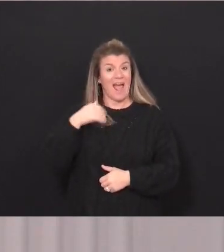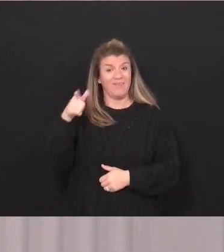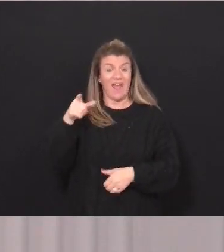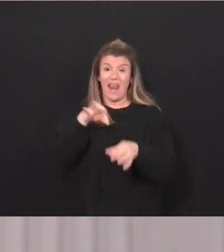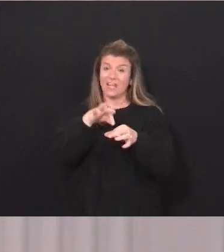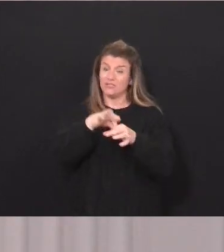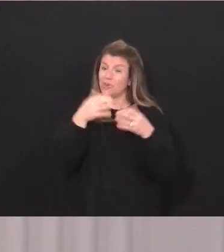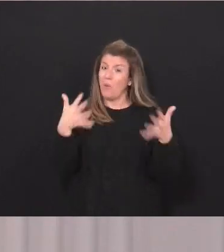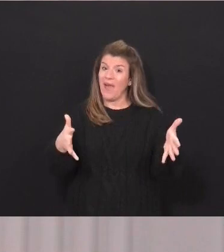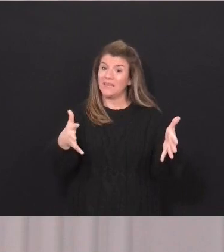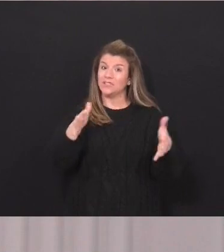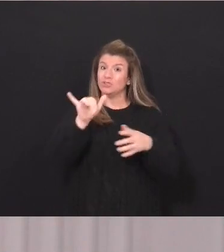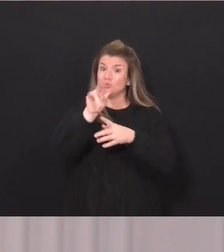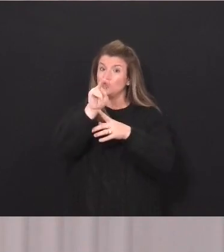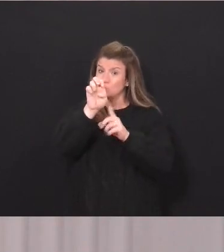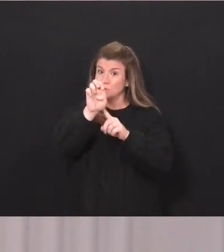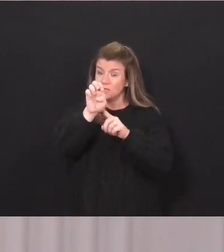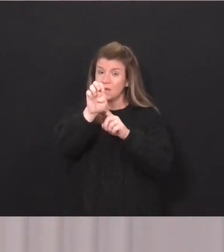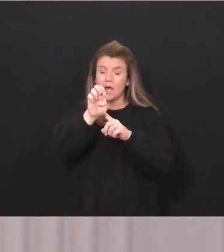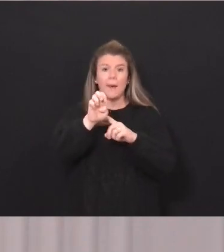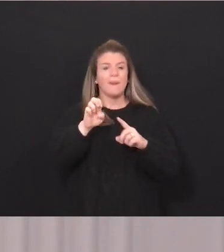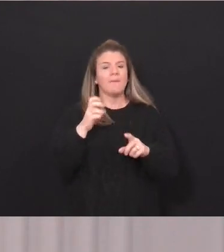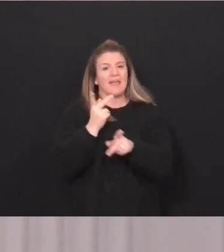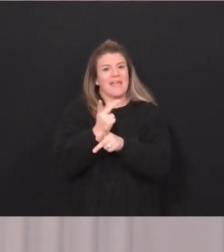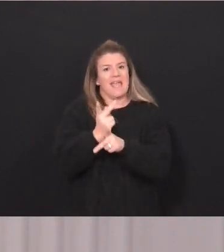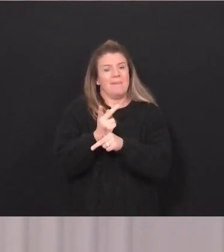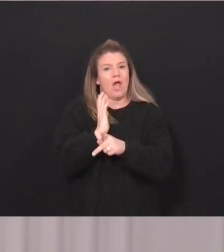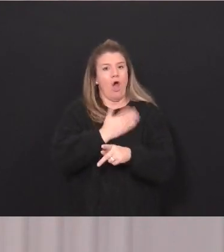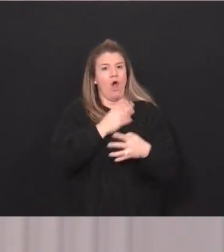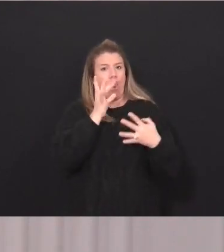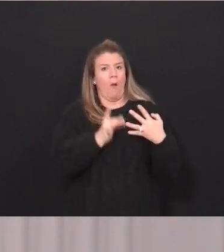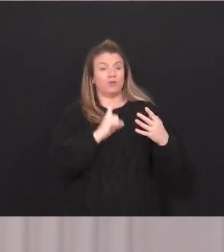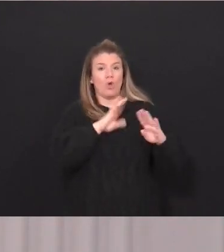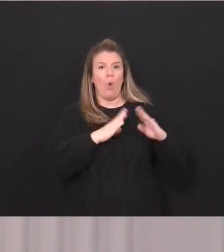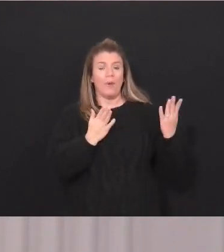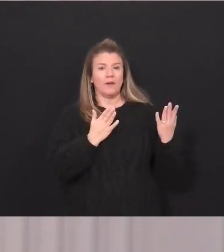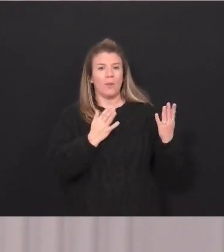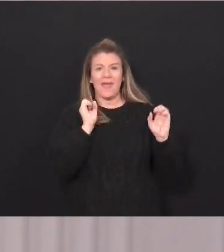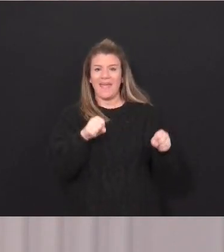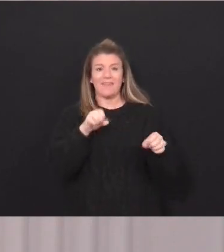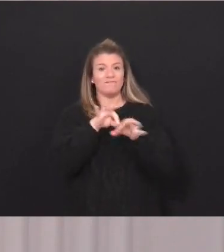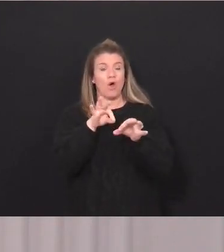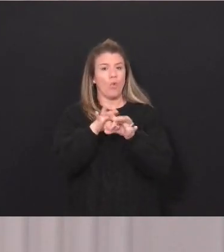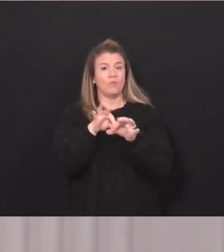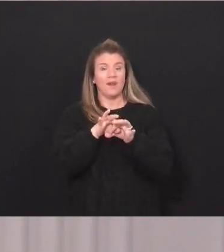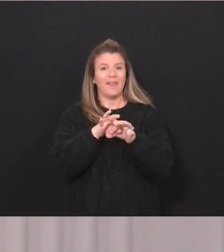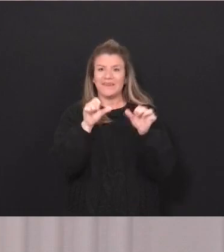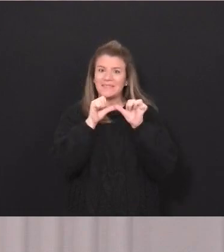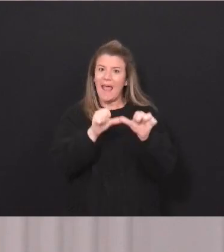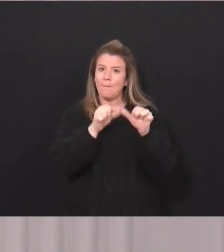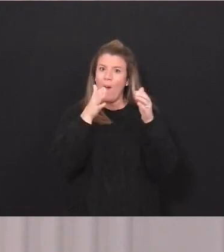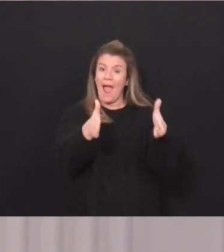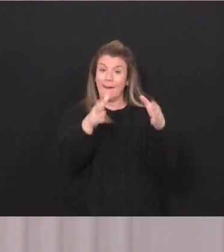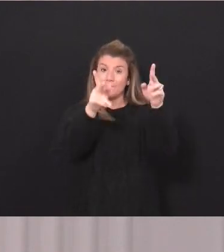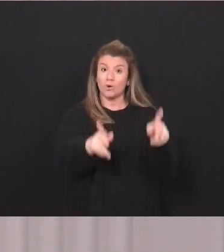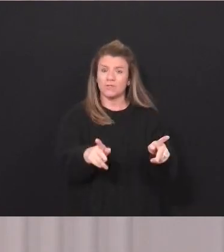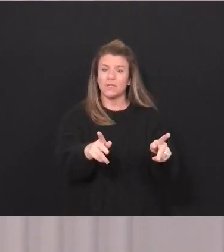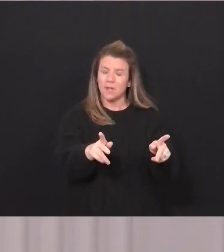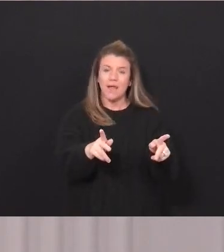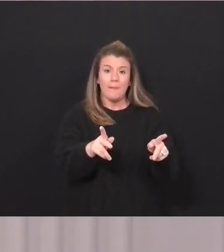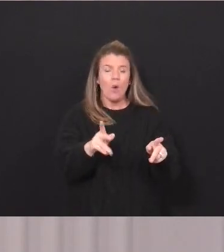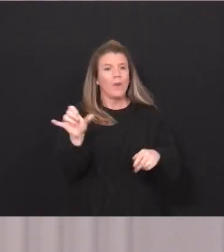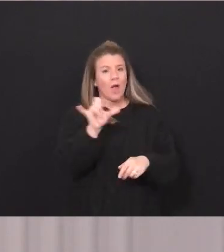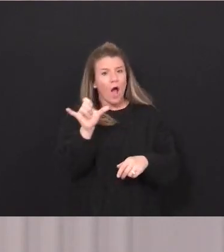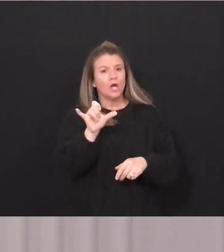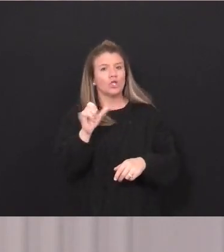June, and as the governor said, keeping those options open so people can vote as they have in the past, but we have opened up this opportunity